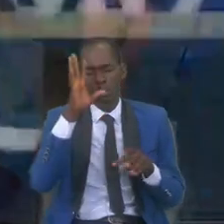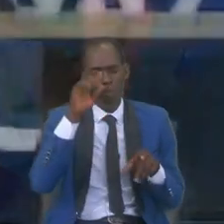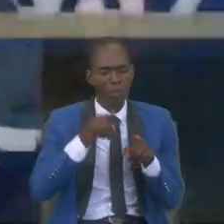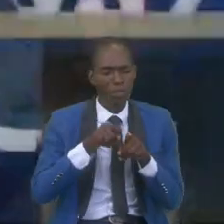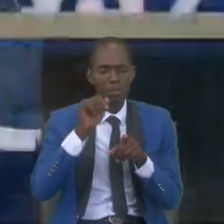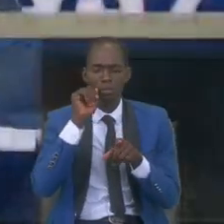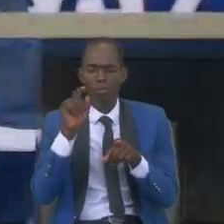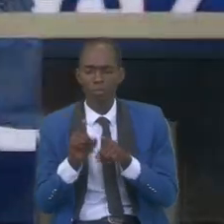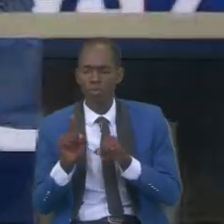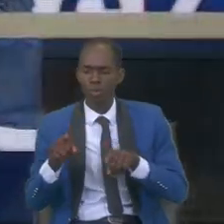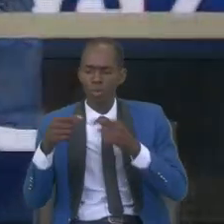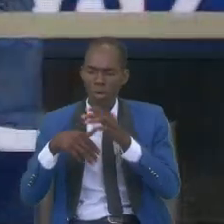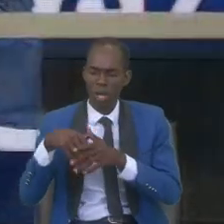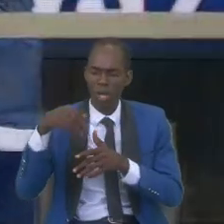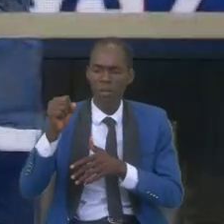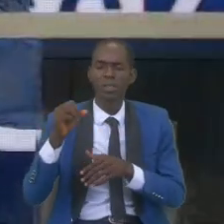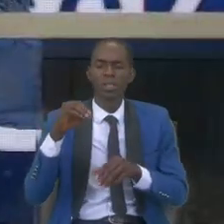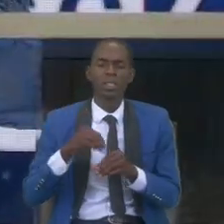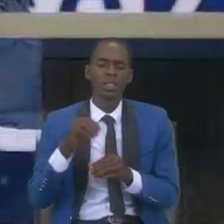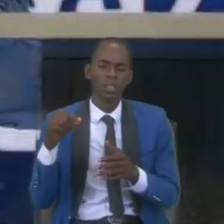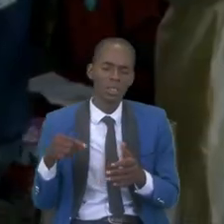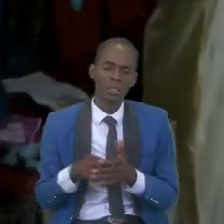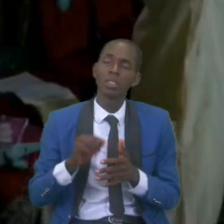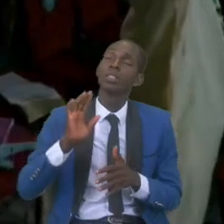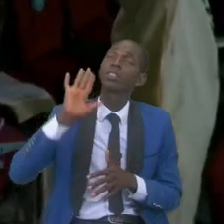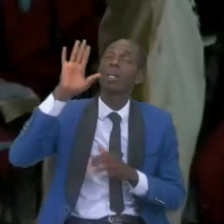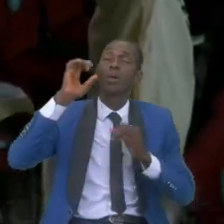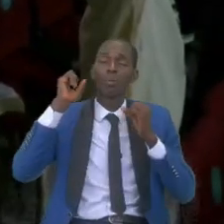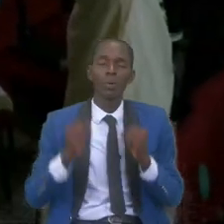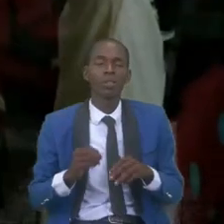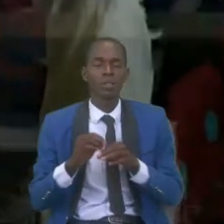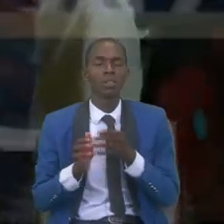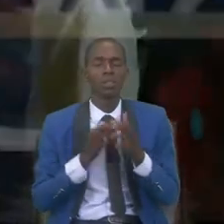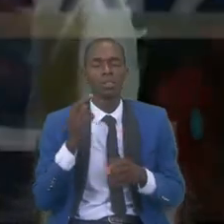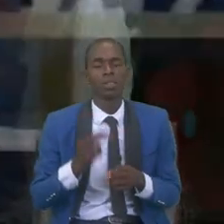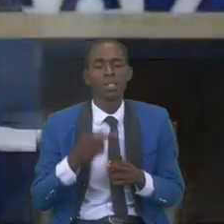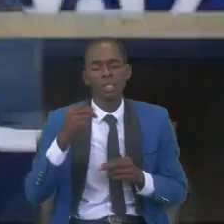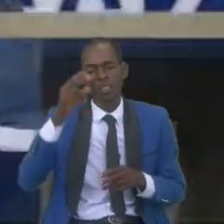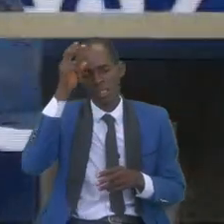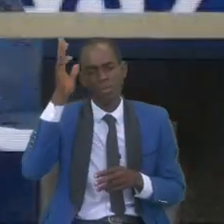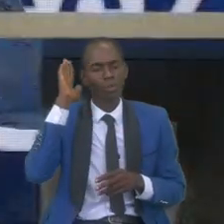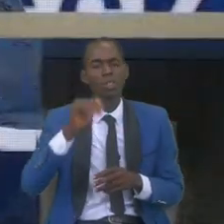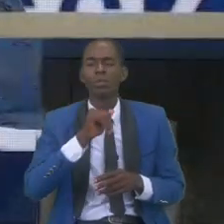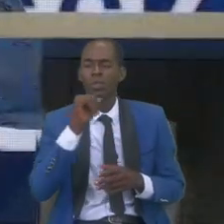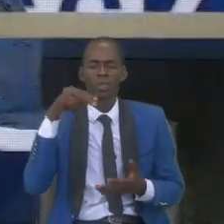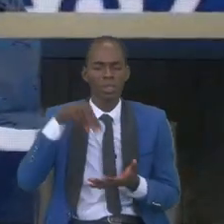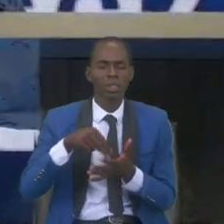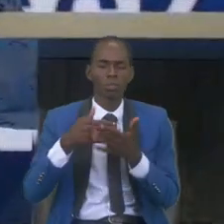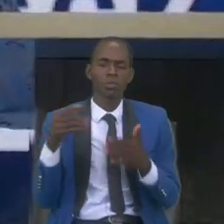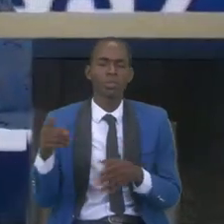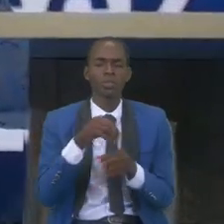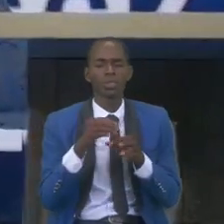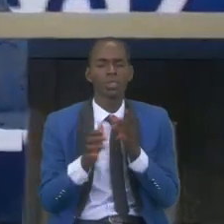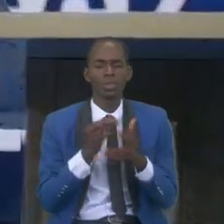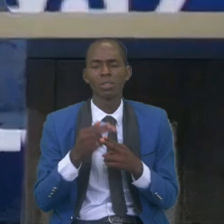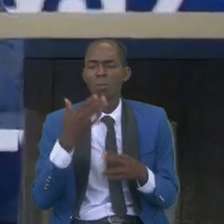go forth in this thy power. The devil will not stand before you. Evil